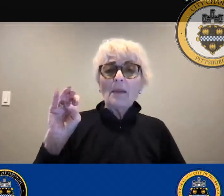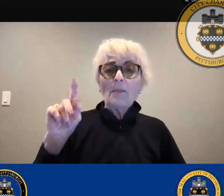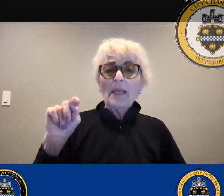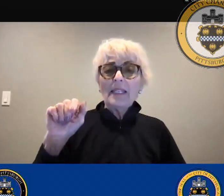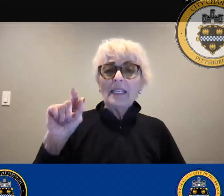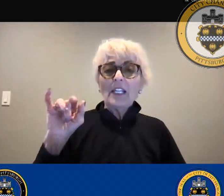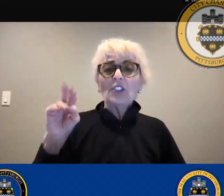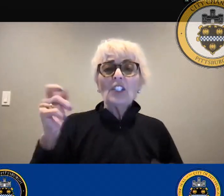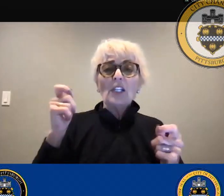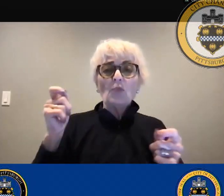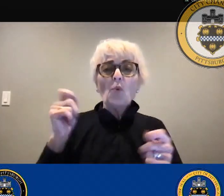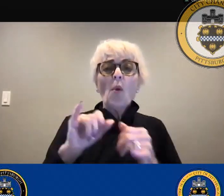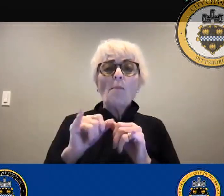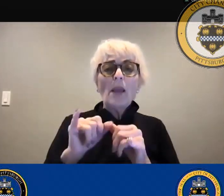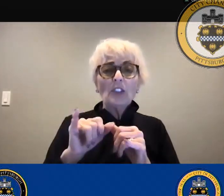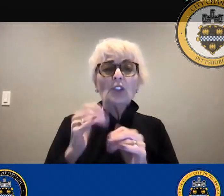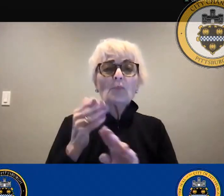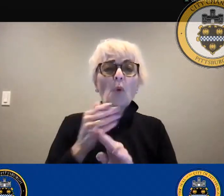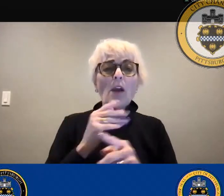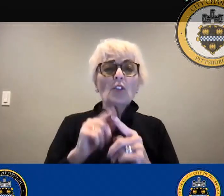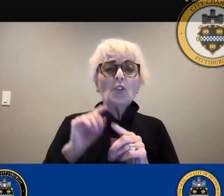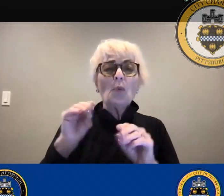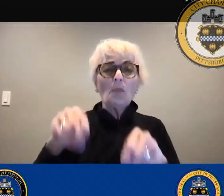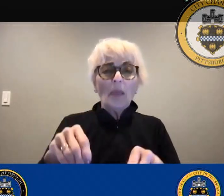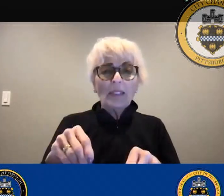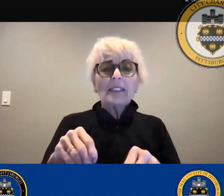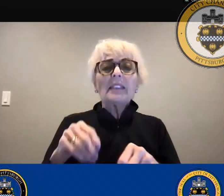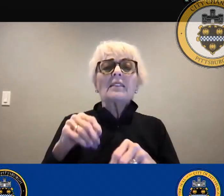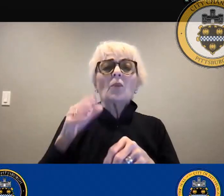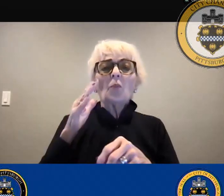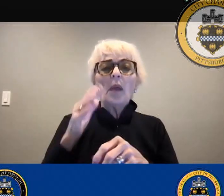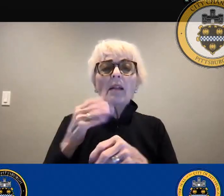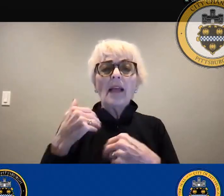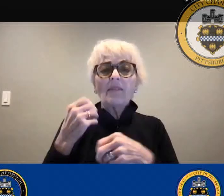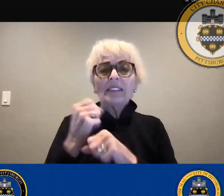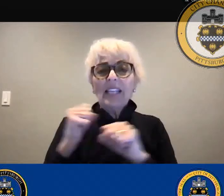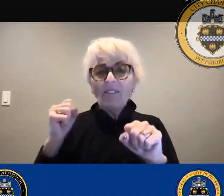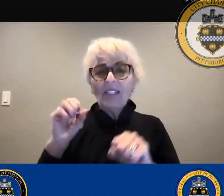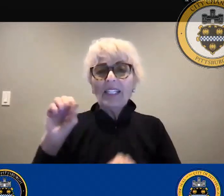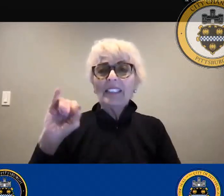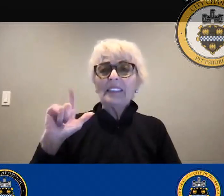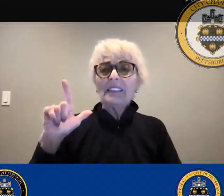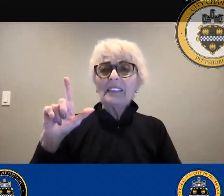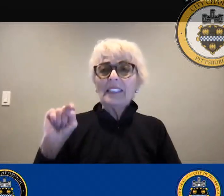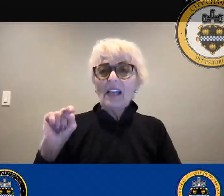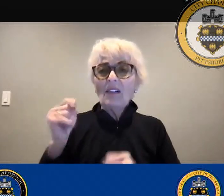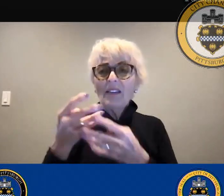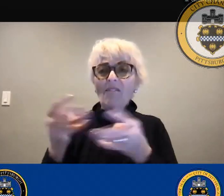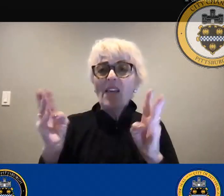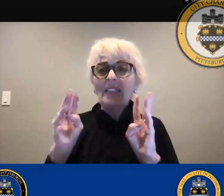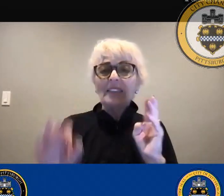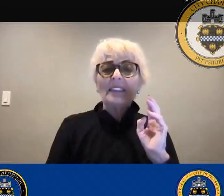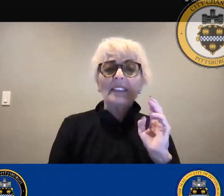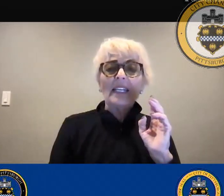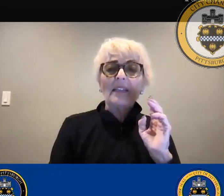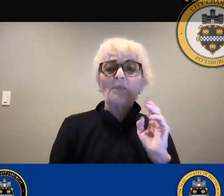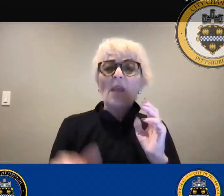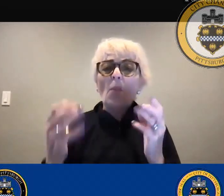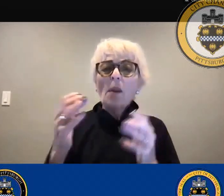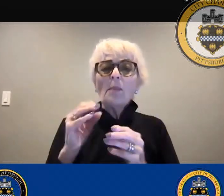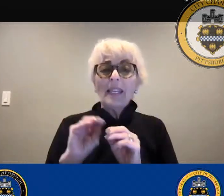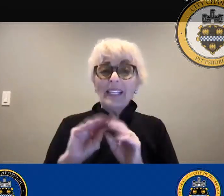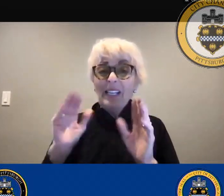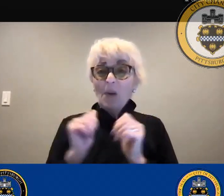site. So this includes safety and silt fencing, for example. And I just want to be clear with the phase that